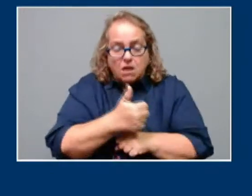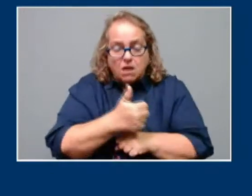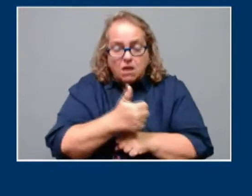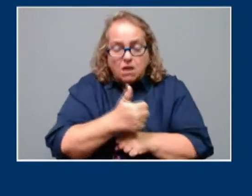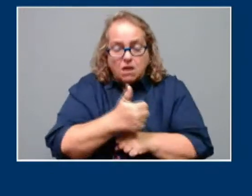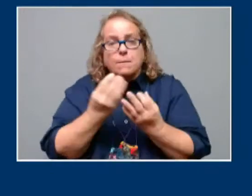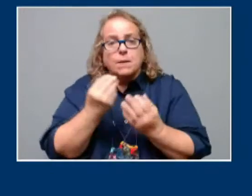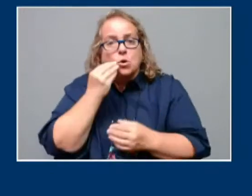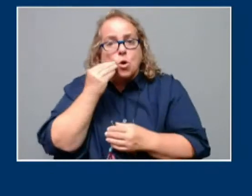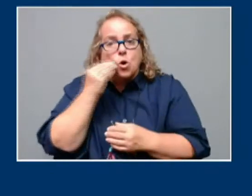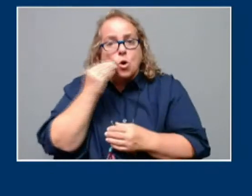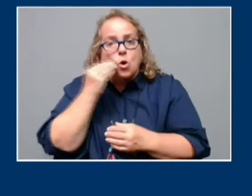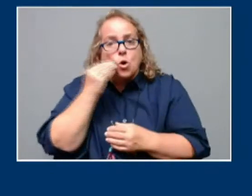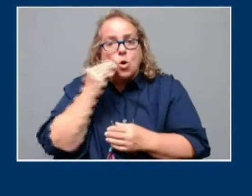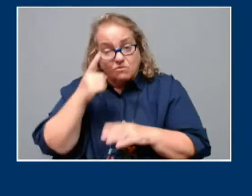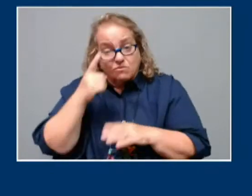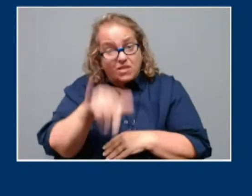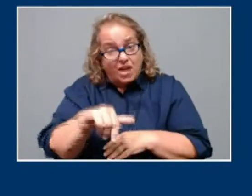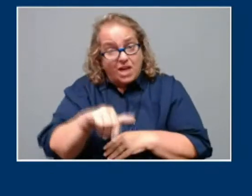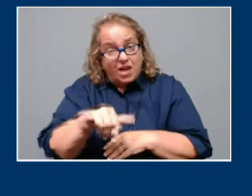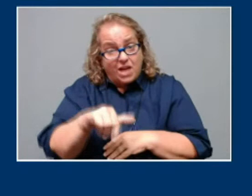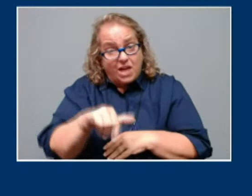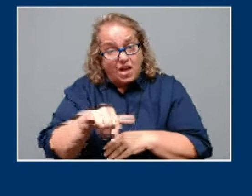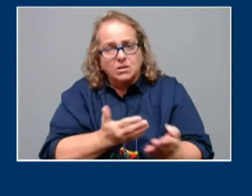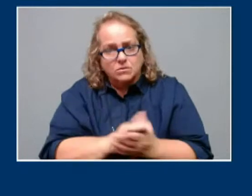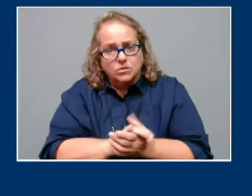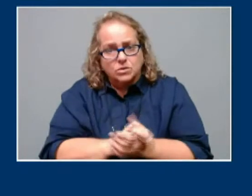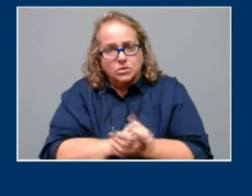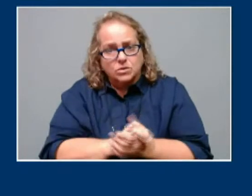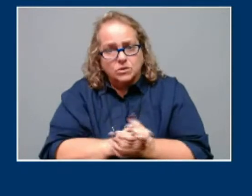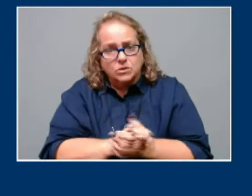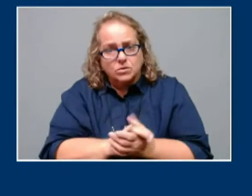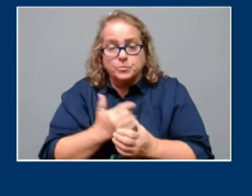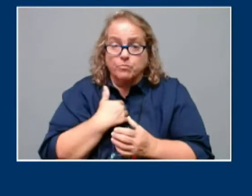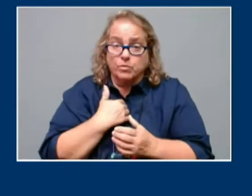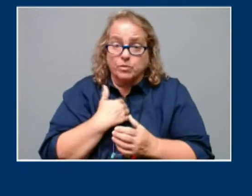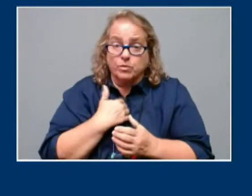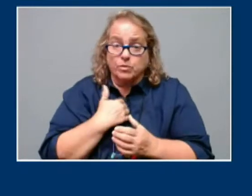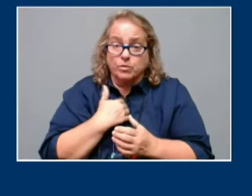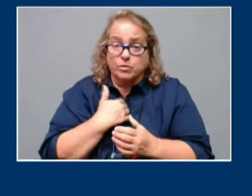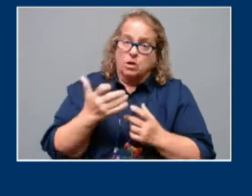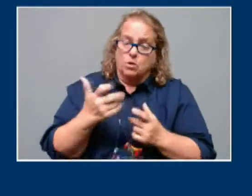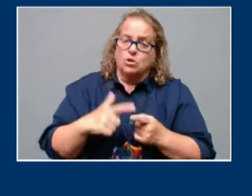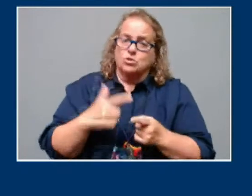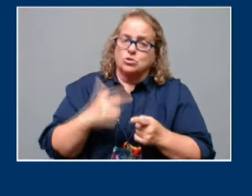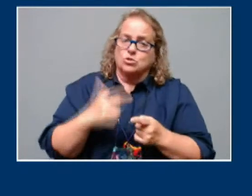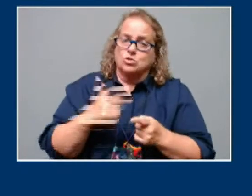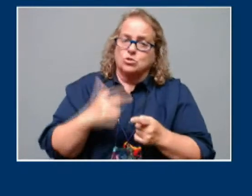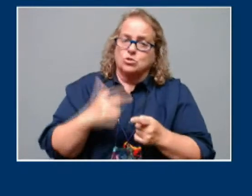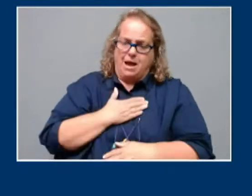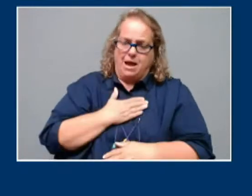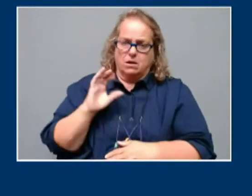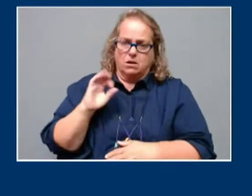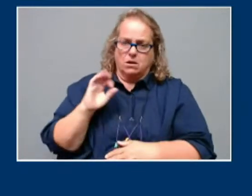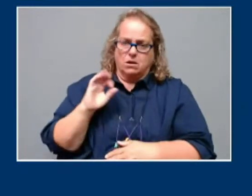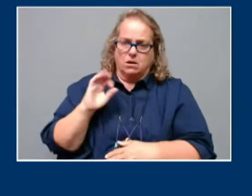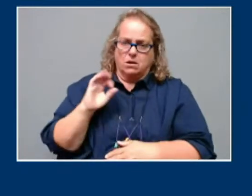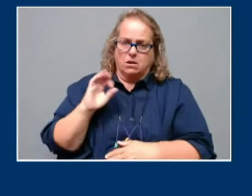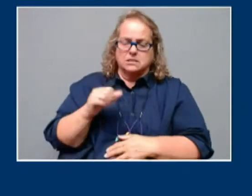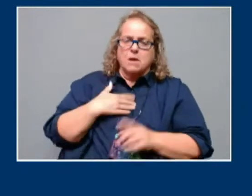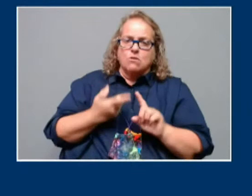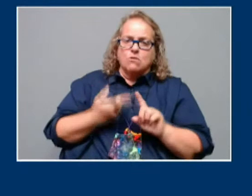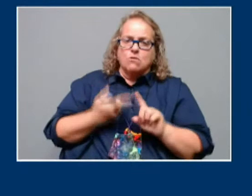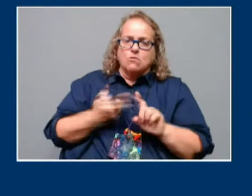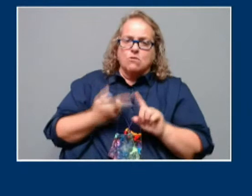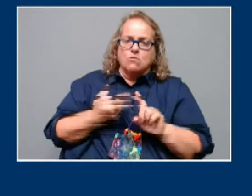also grateful. I particularly want to give a shout out to my colleagues, my friends at Mercy Health Lourdes Hospital and